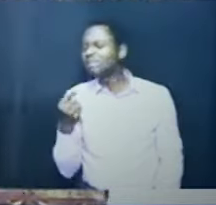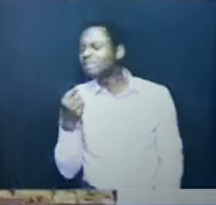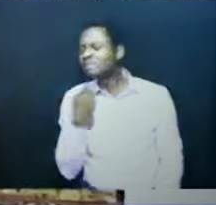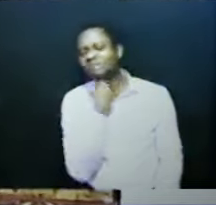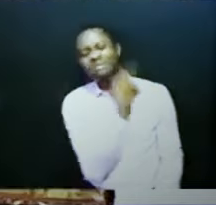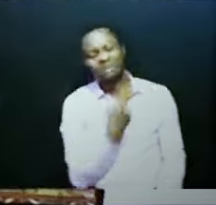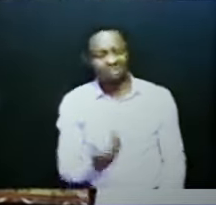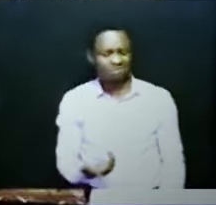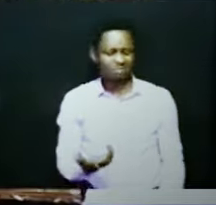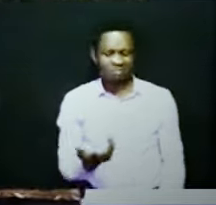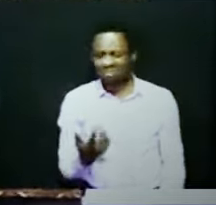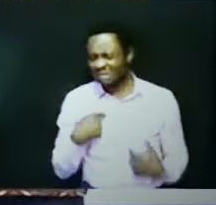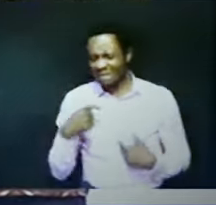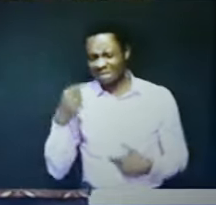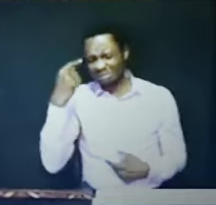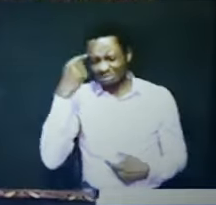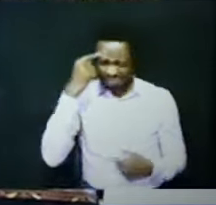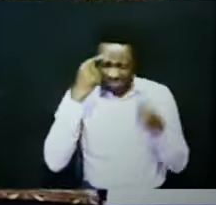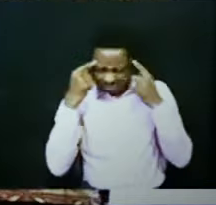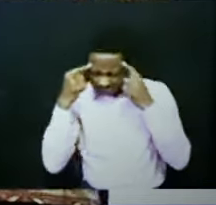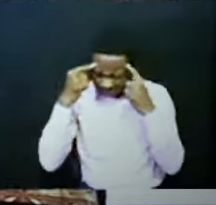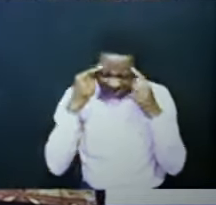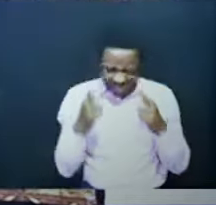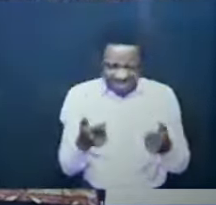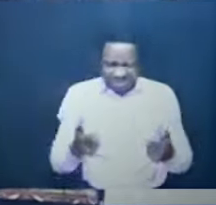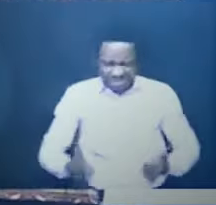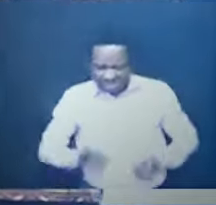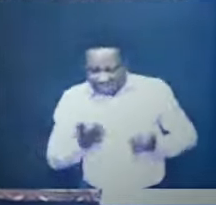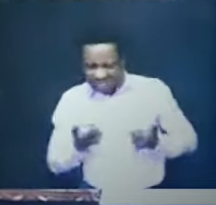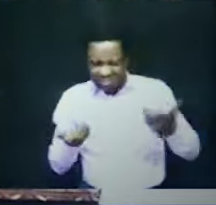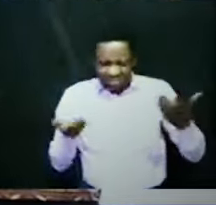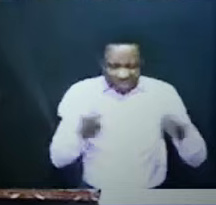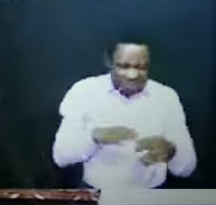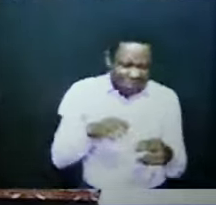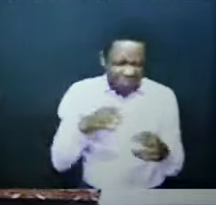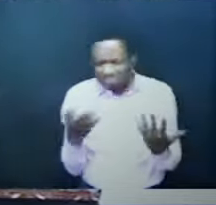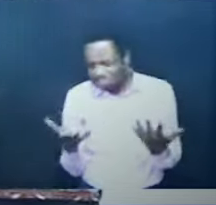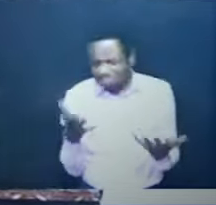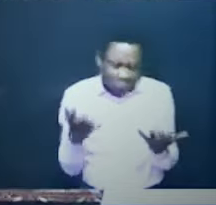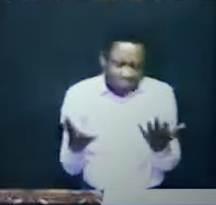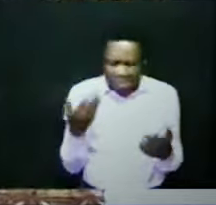doesn't know what to choose because it looks like this is not even in his